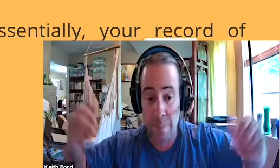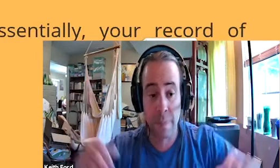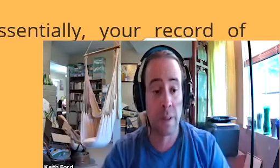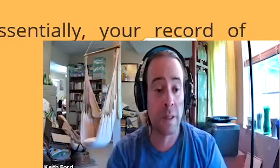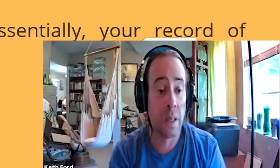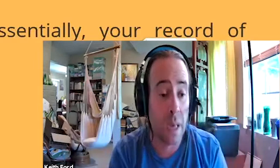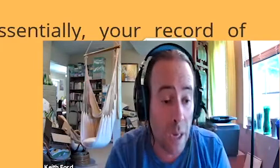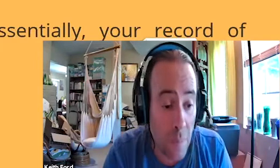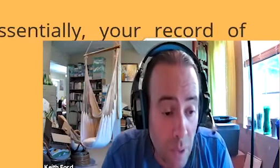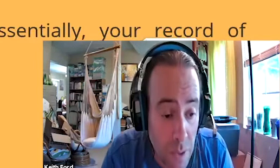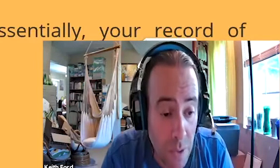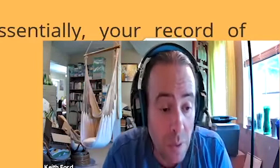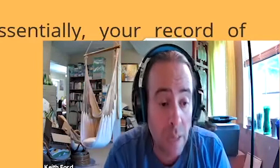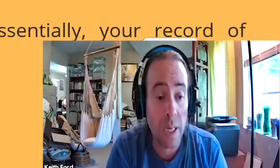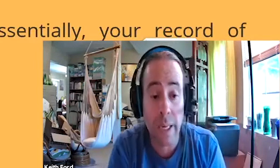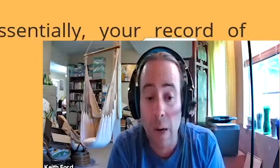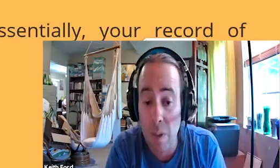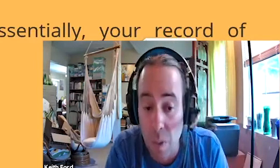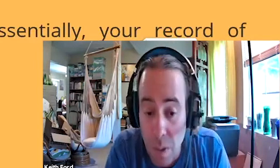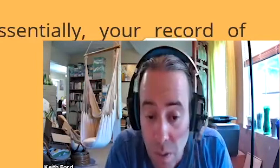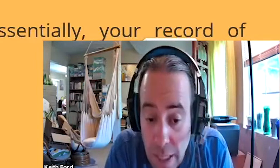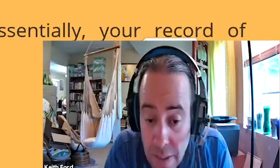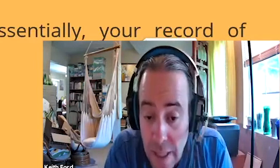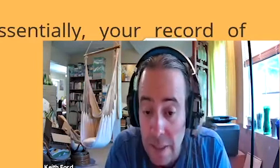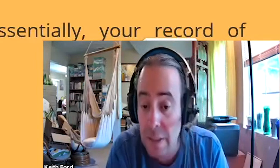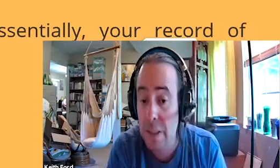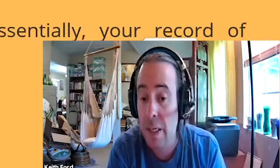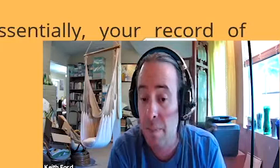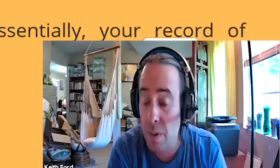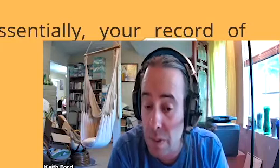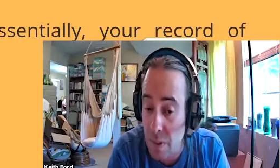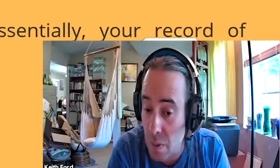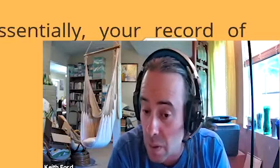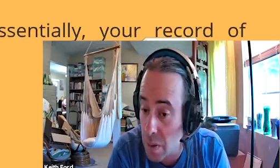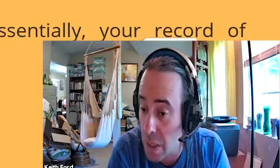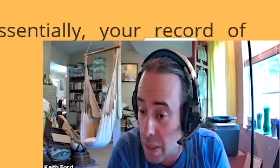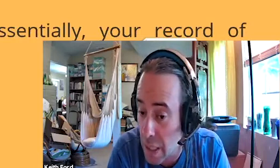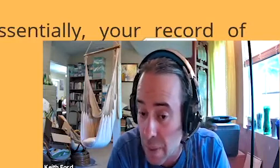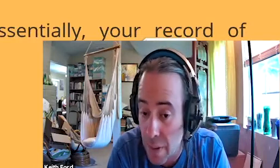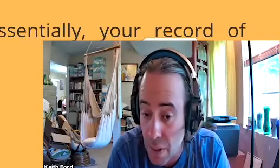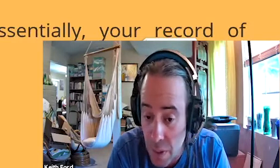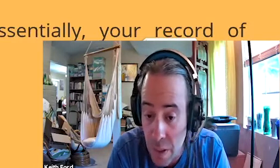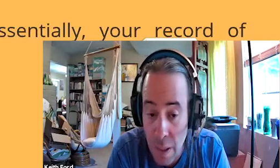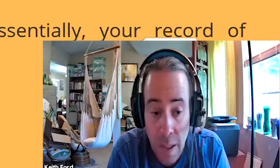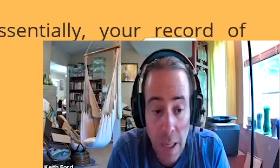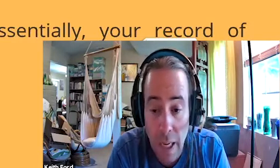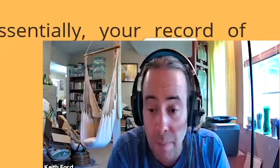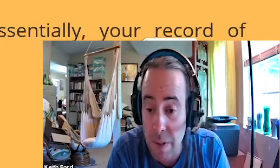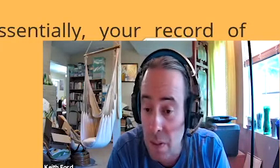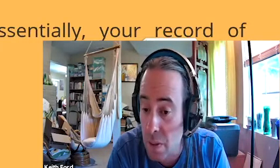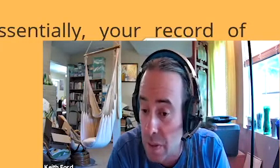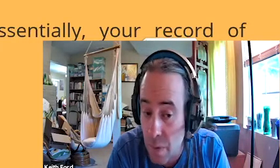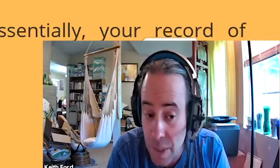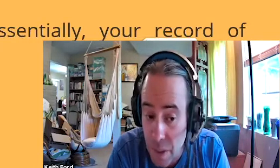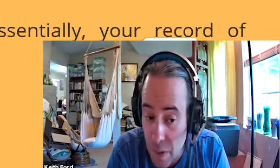us. We also outline hours, workload, class sizes. Those things are negotiated again by the union.